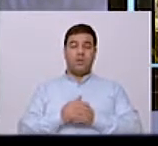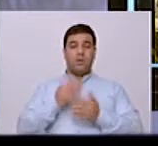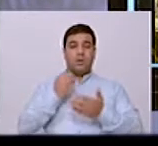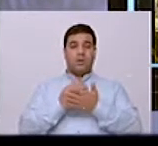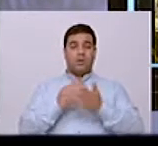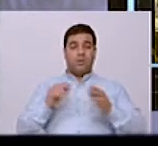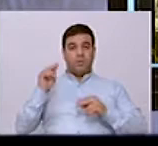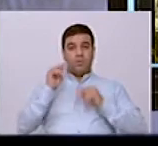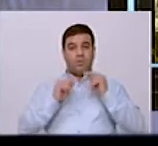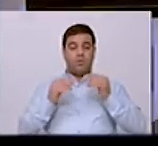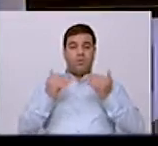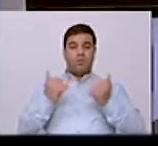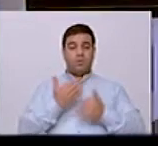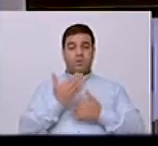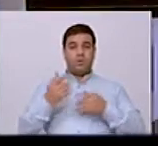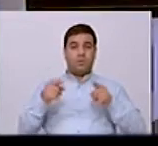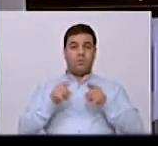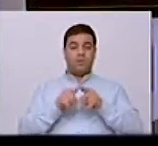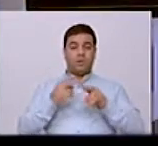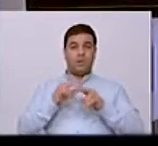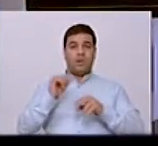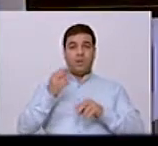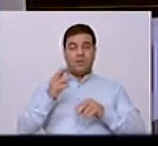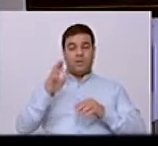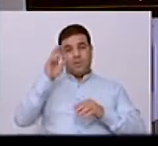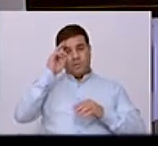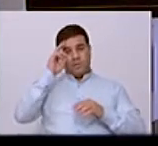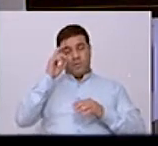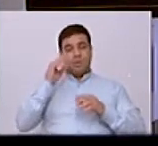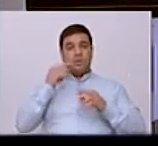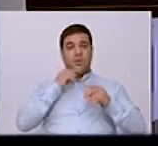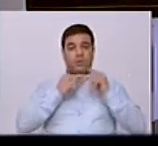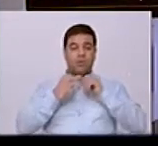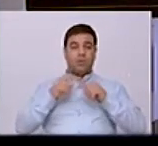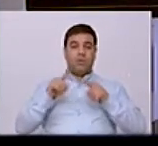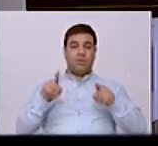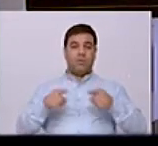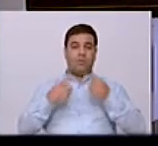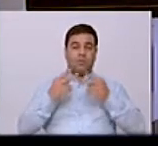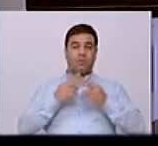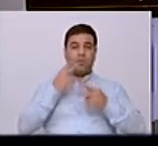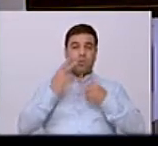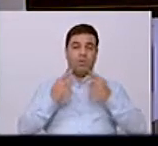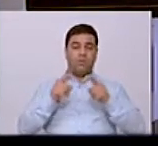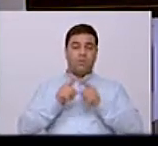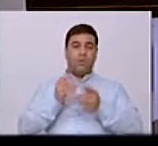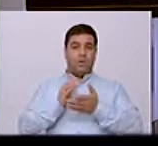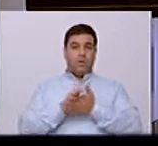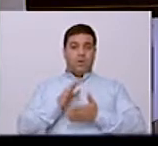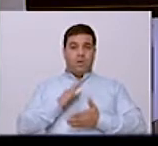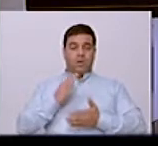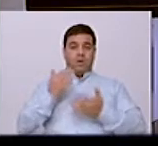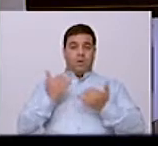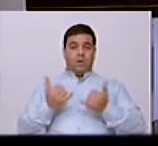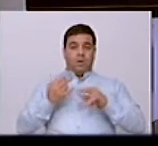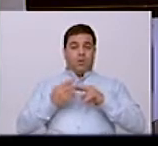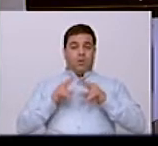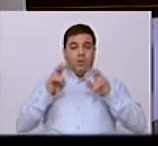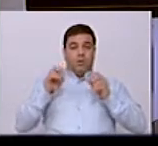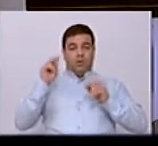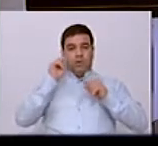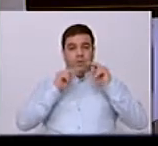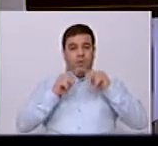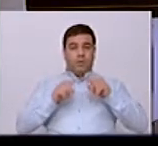aziz o'quvchilar, bugun sizlar bilan Osiyo davlatlarining iqtisodiy rivojlanish ko'rsatkichlari bilan tanishib chiqdik. Demak, mavzuni